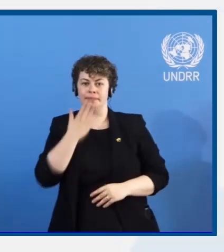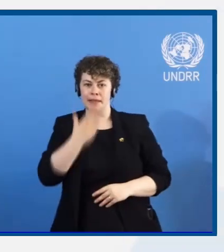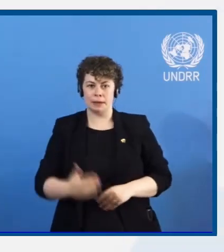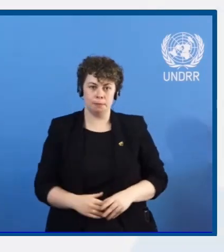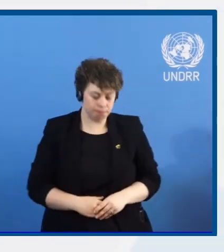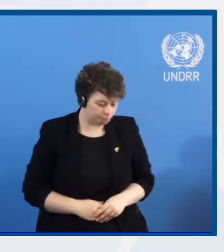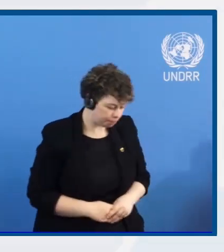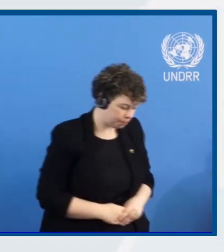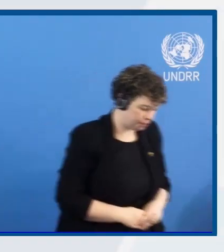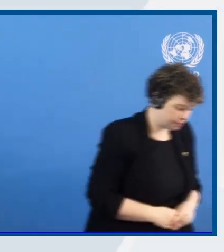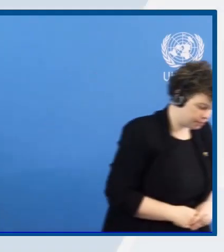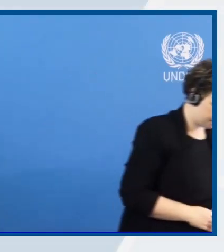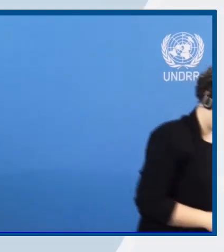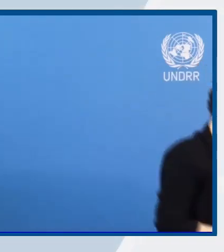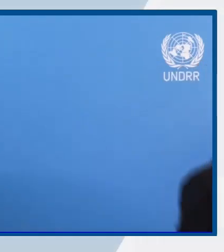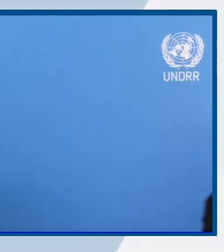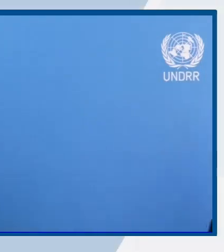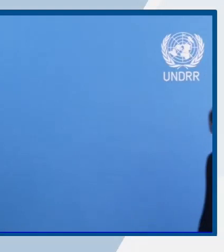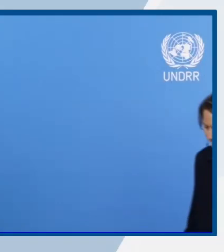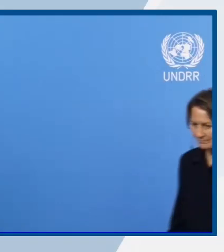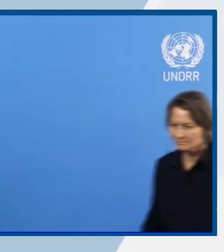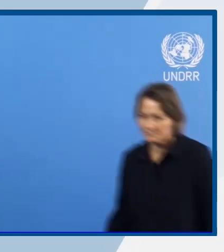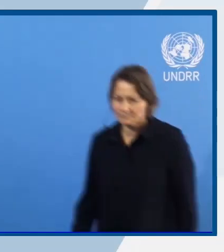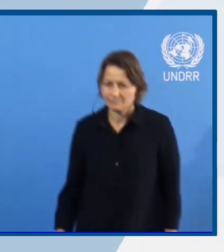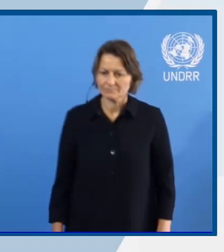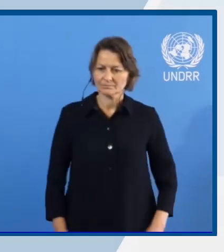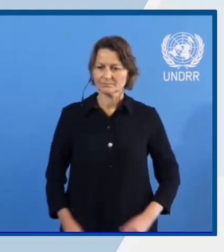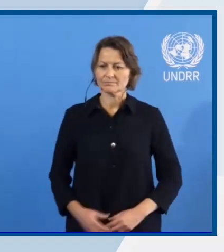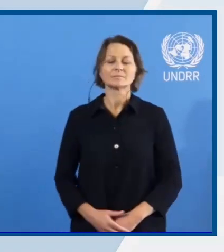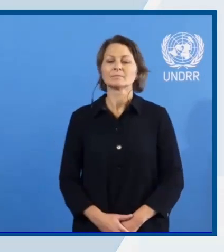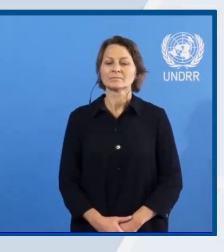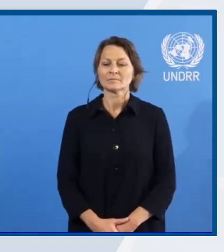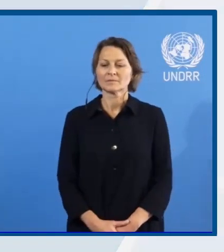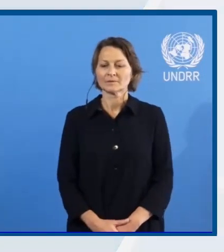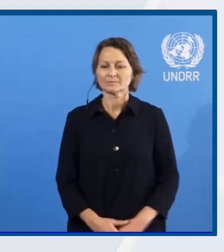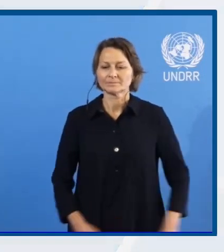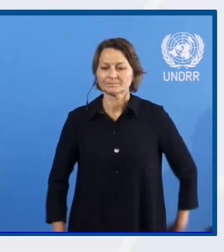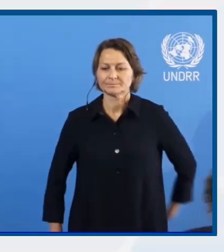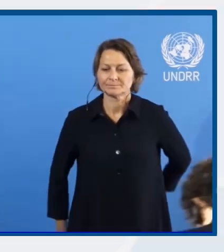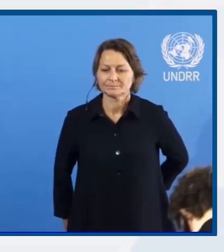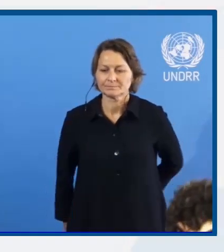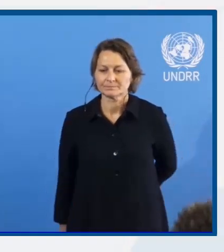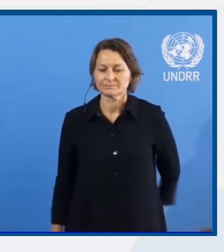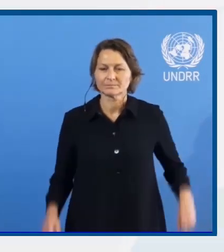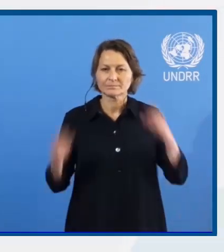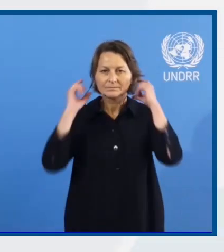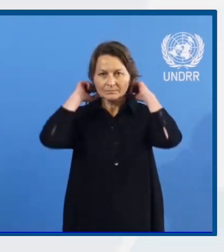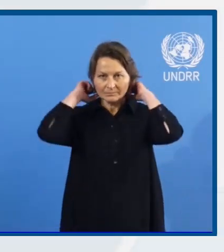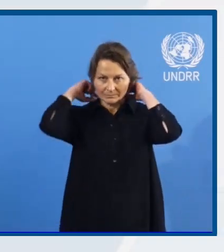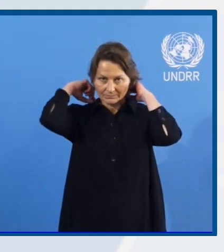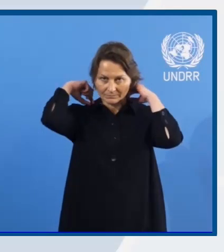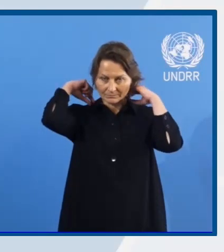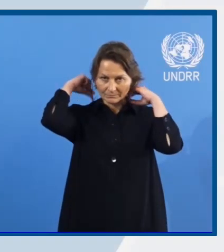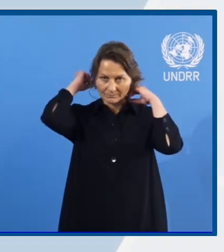We had another question I would like maybe to pass on to Chita. It was related to, I think, how to